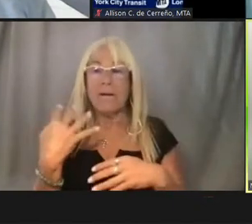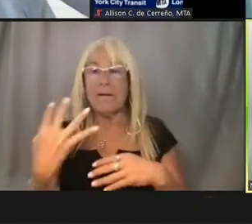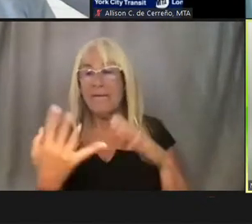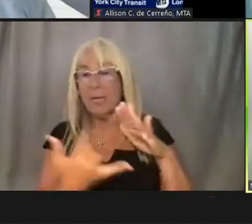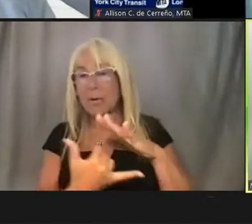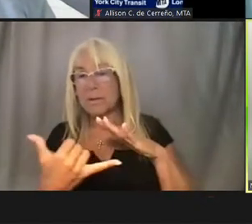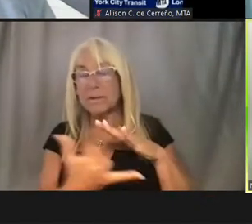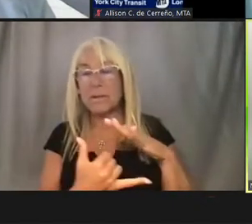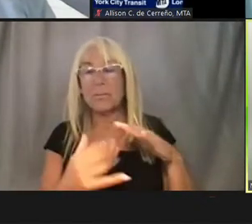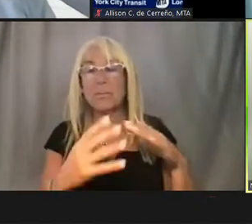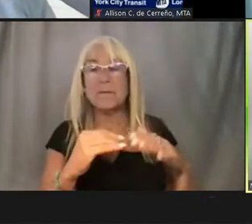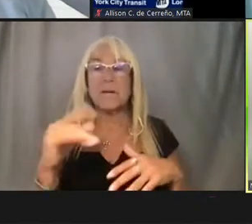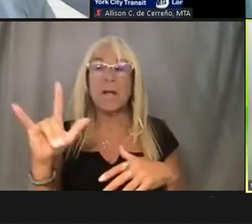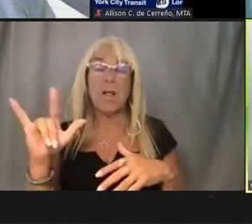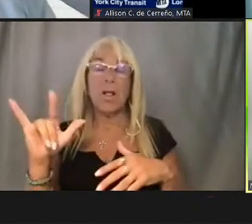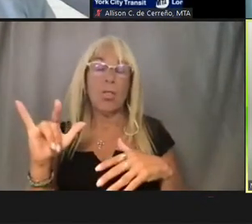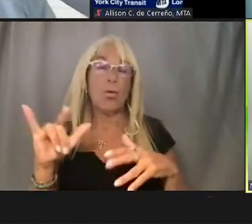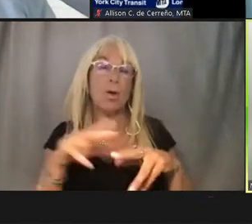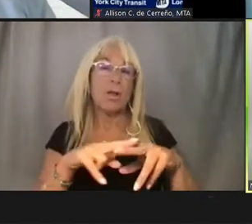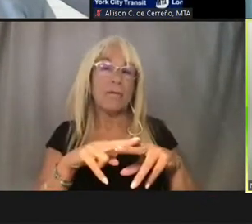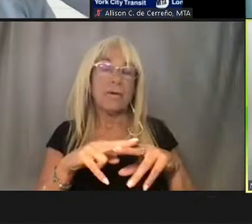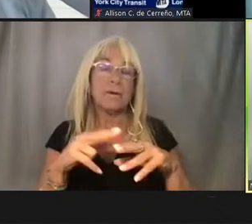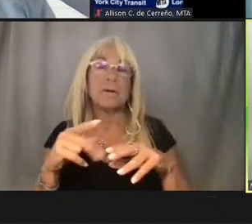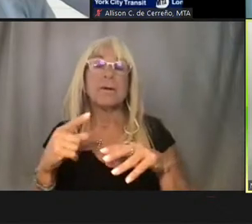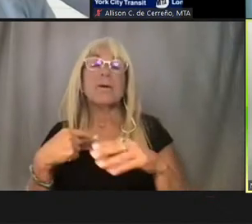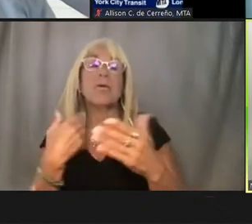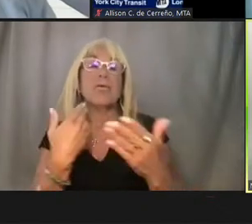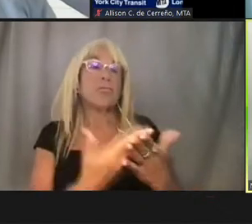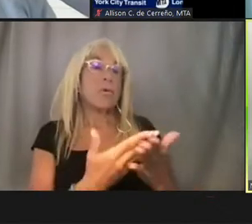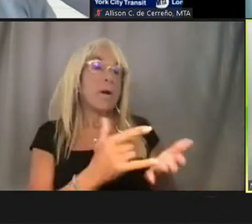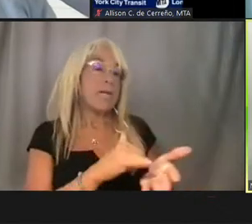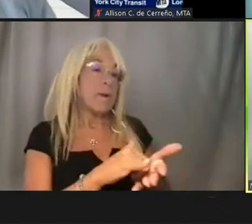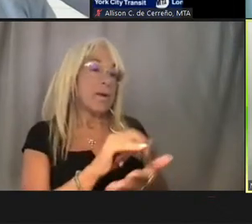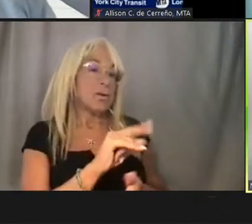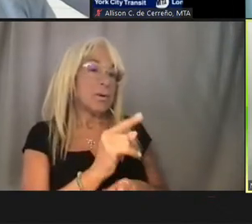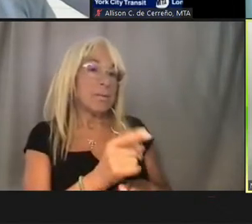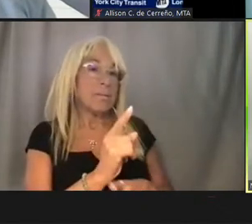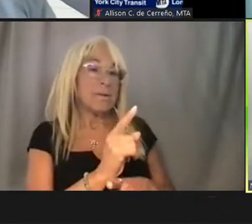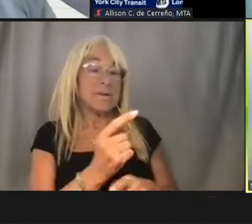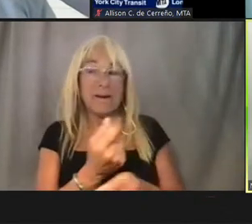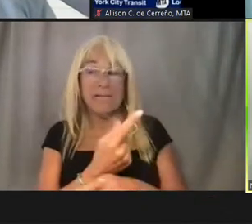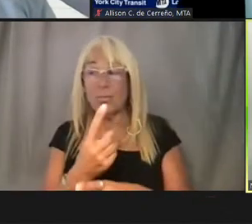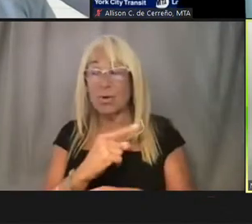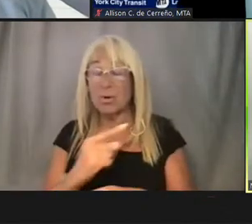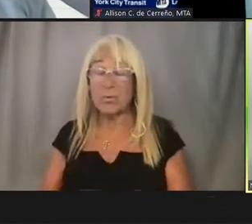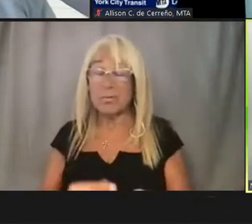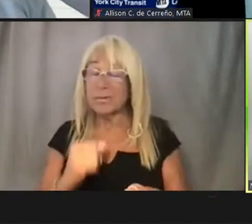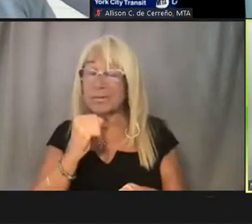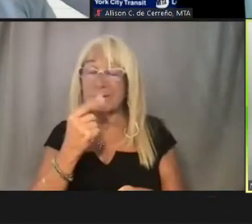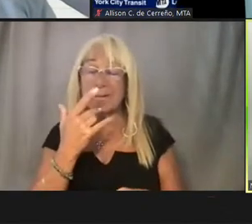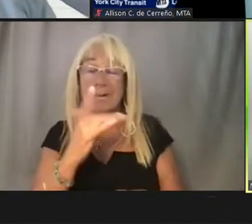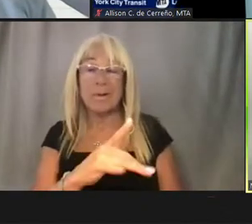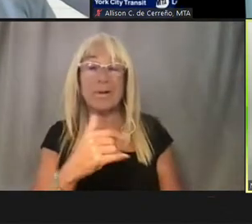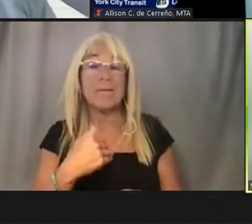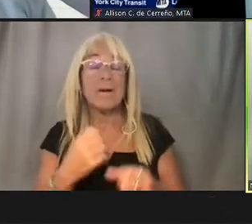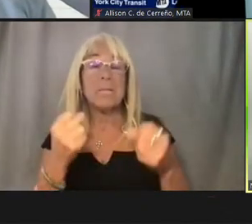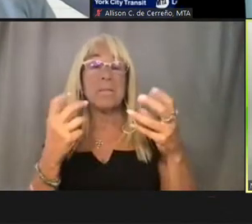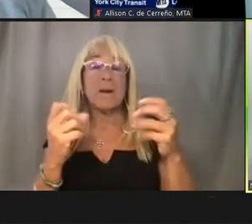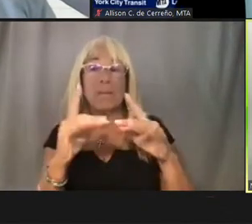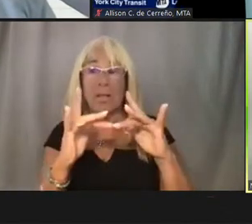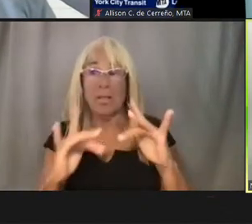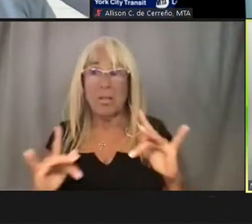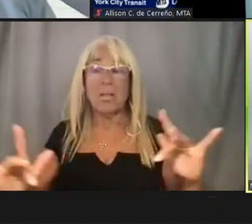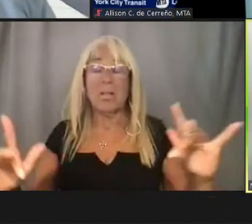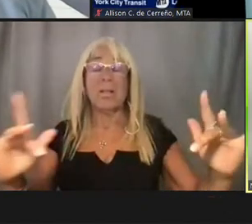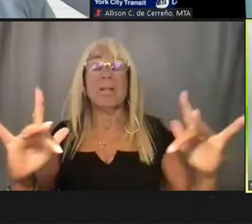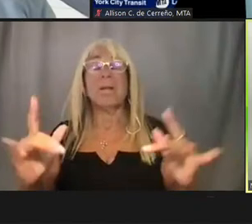Railroad that helps us get into Manhattan in 20 minutes but not everyone in Queens is so lucky we have a number of Transit deserts with residents forced to take